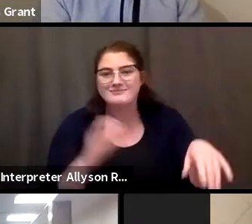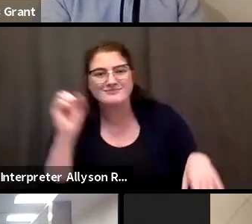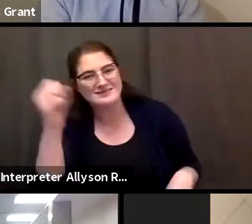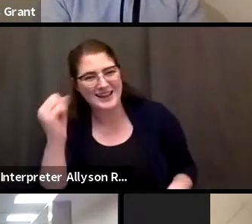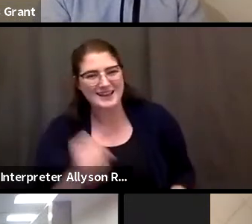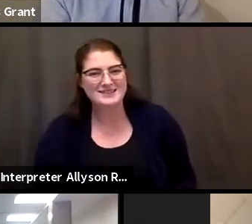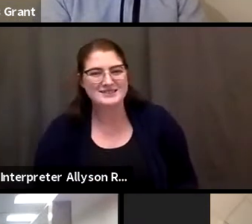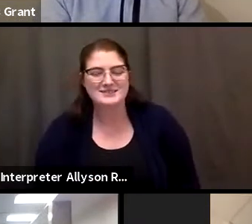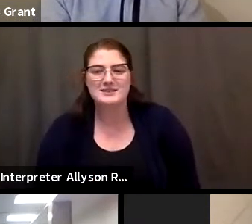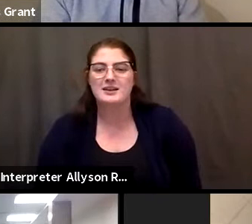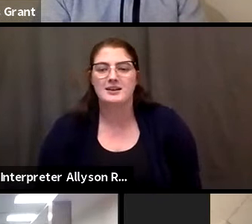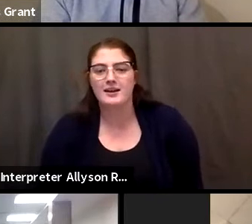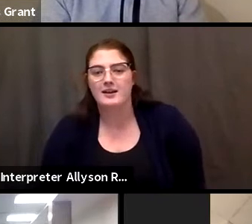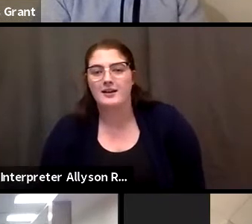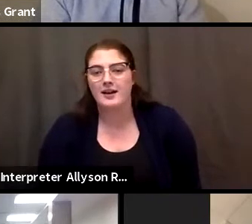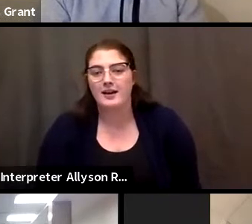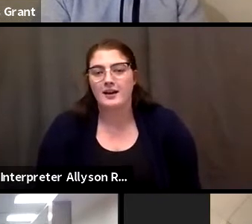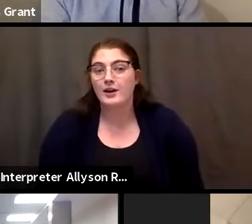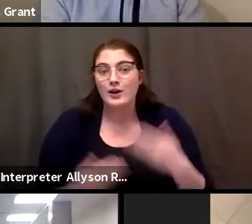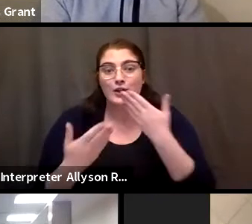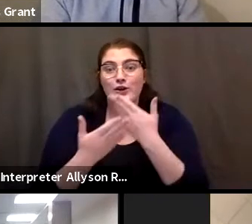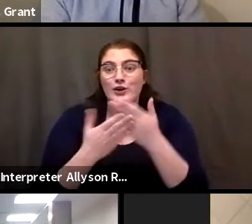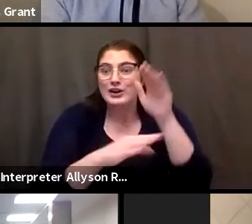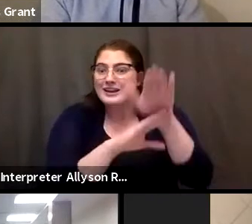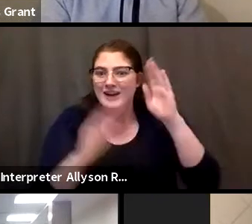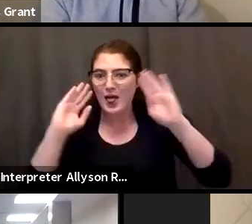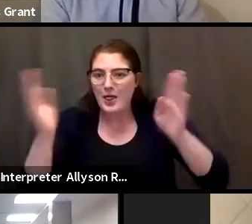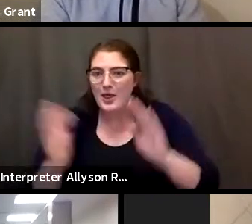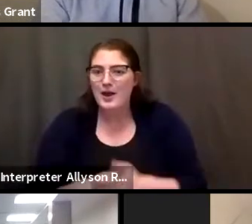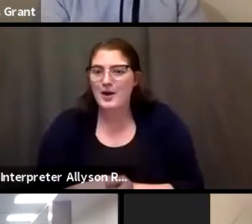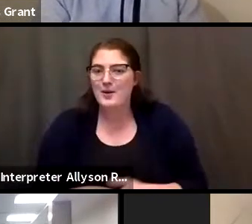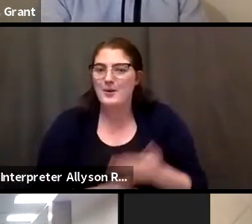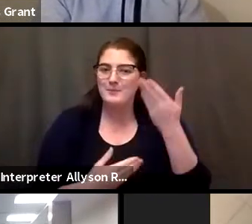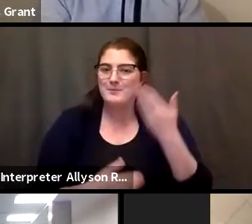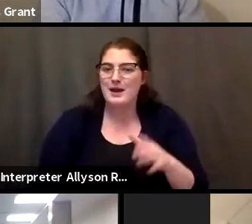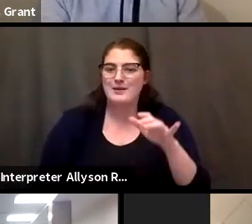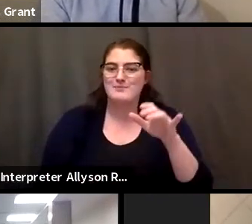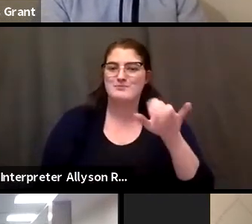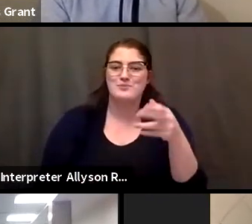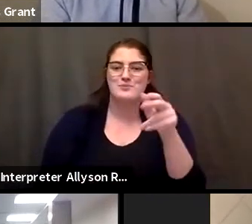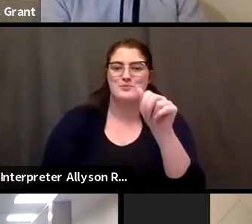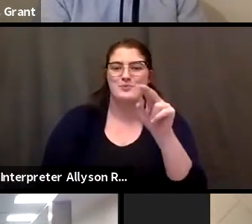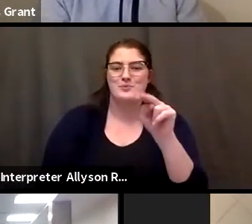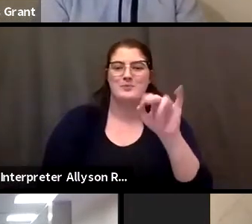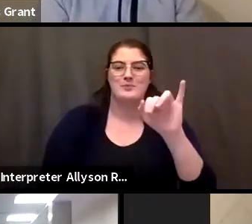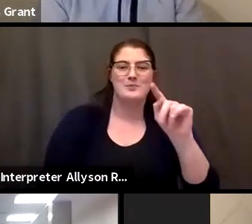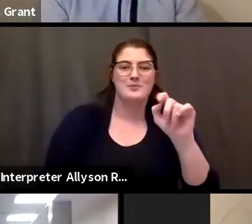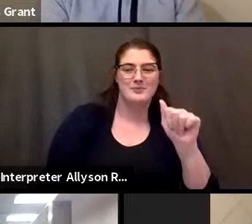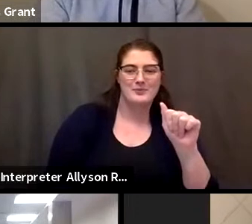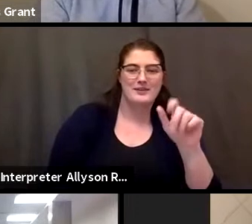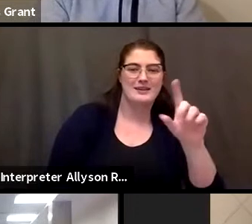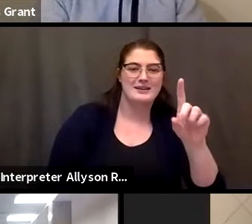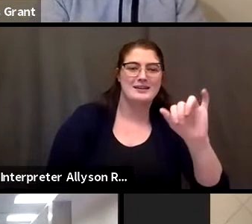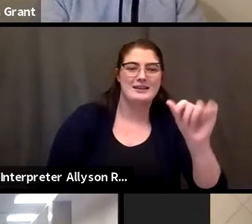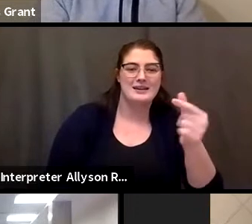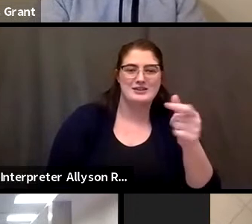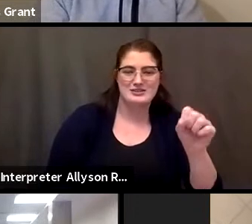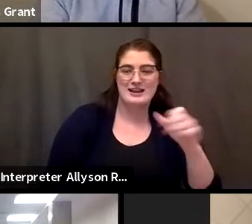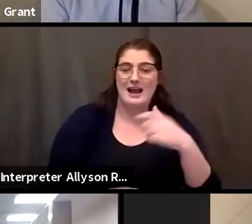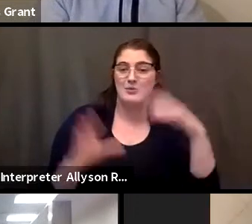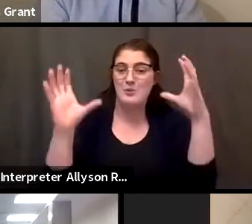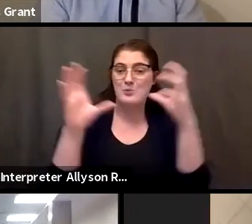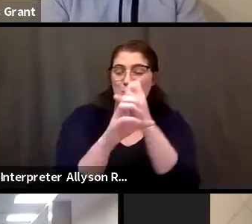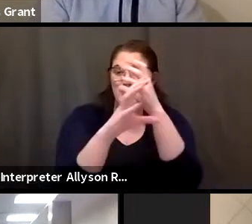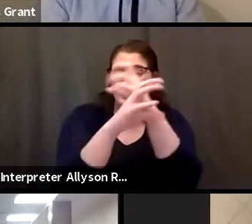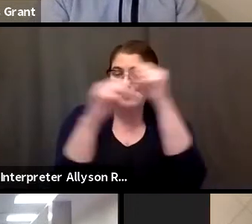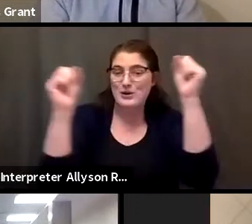Yes. Good evening. Hi, gentlemen. My name is Juanita Diggs, and I'm the president of the Langston Civic Association. So we